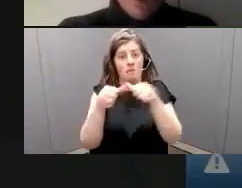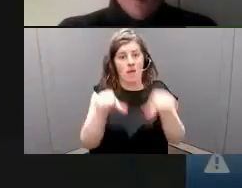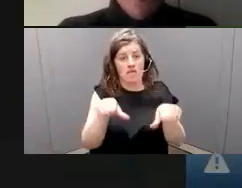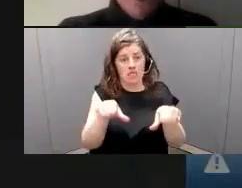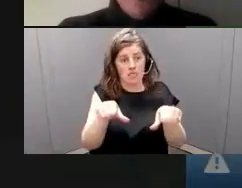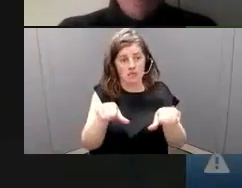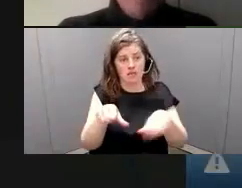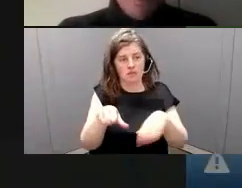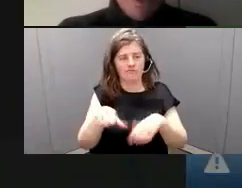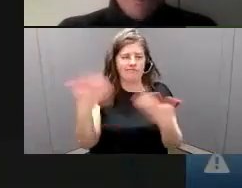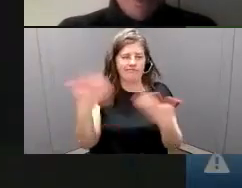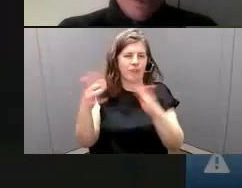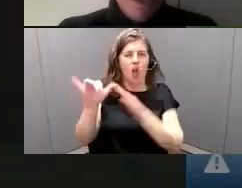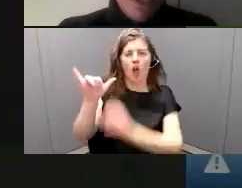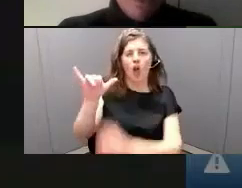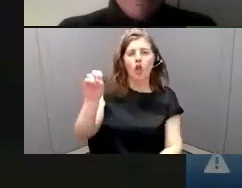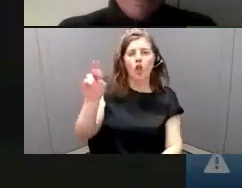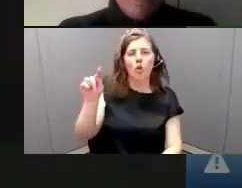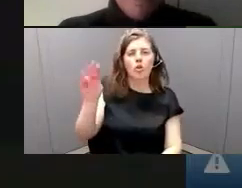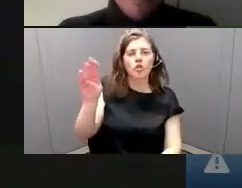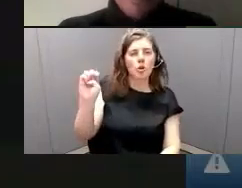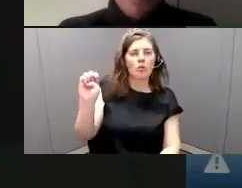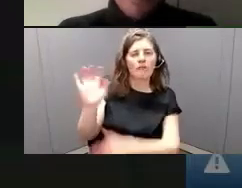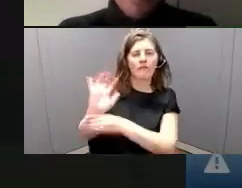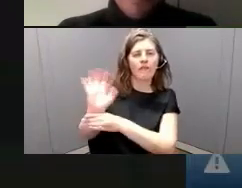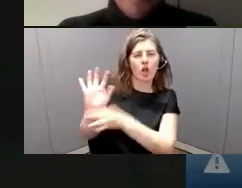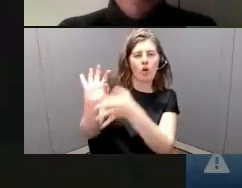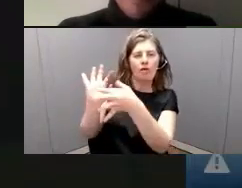a YouTube video link right here